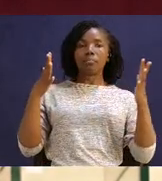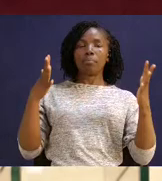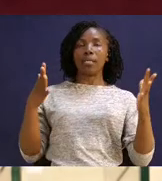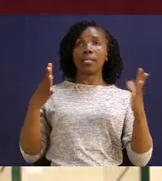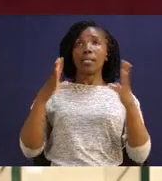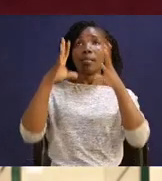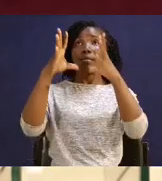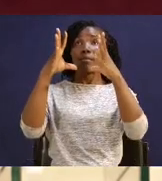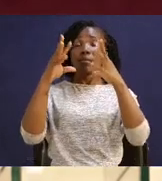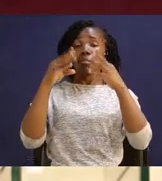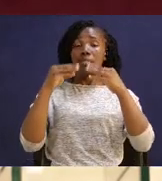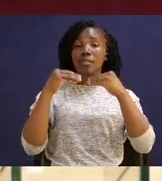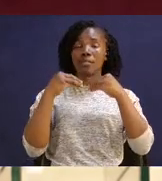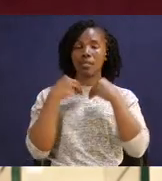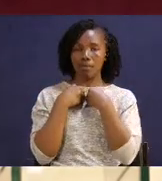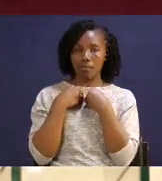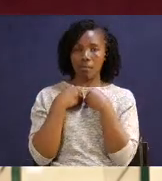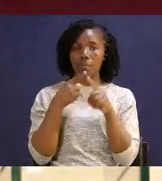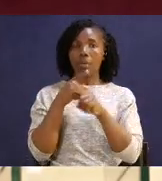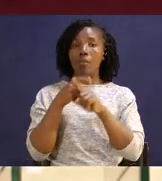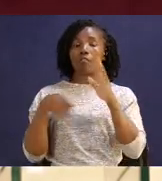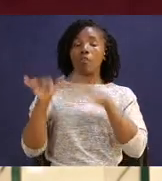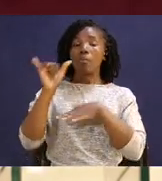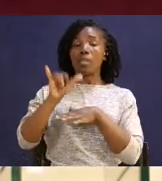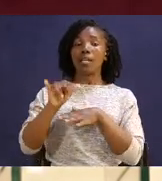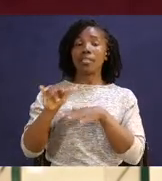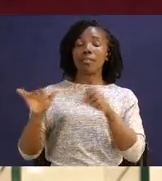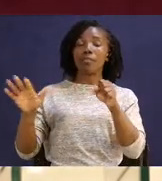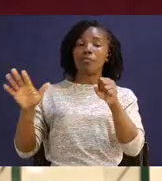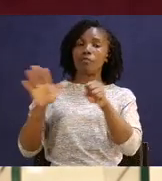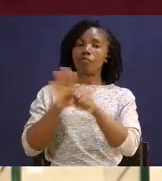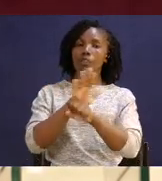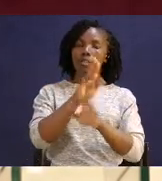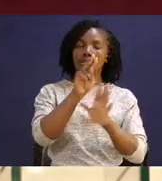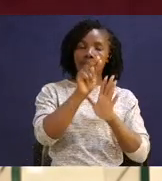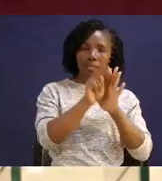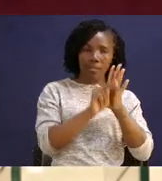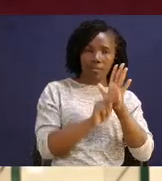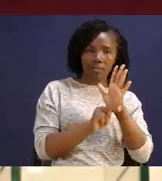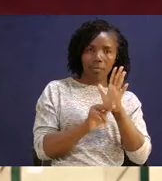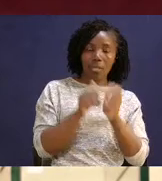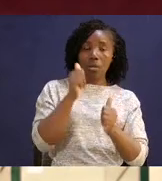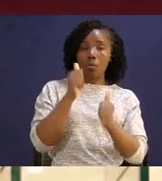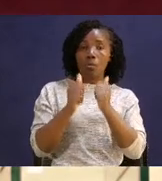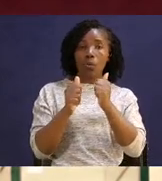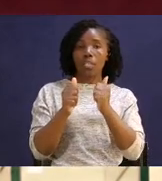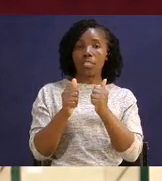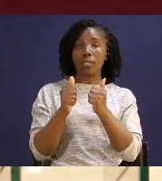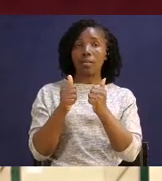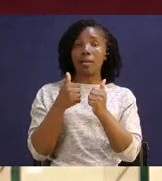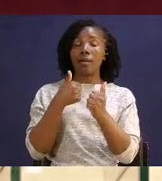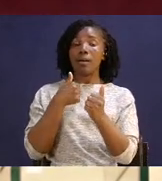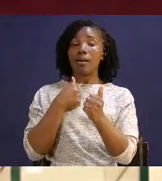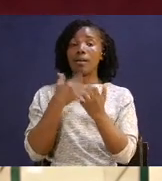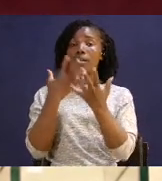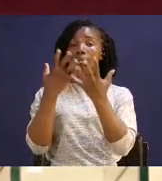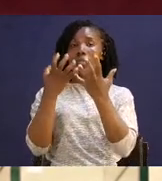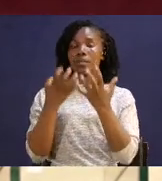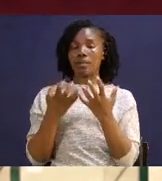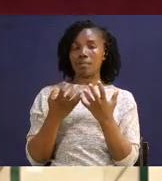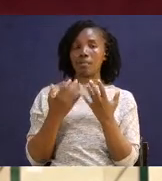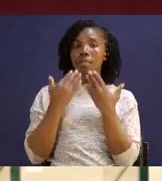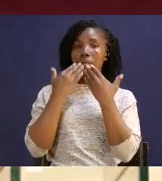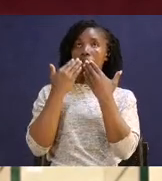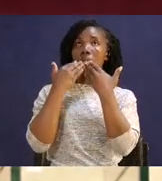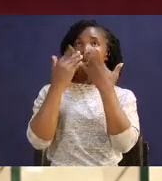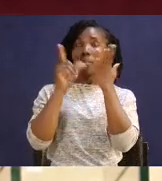I receive from that fullness that which I need. And I thank